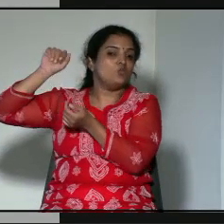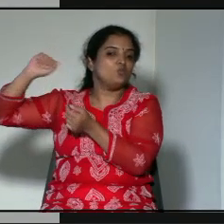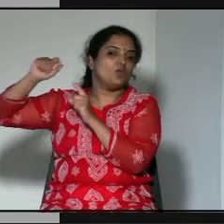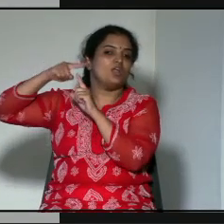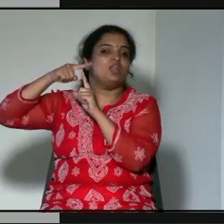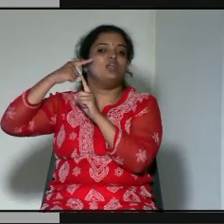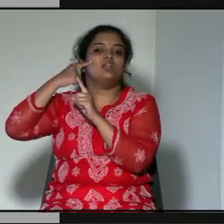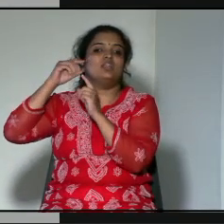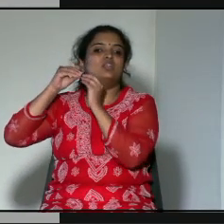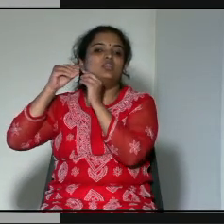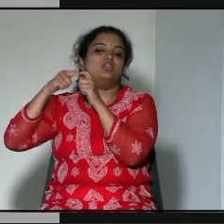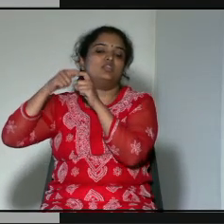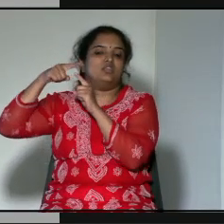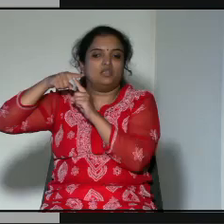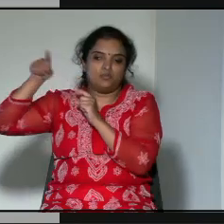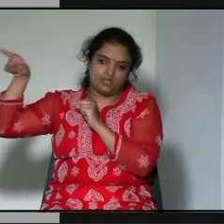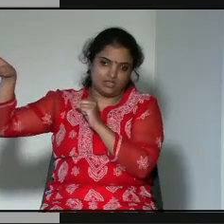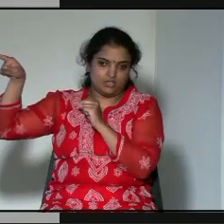to own them.